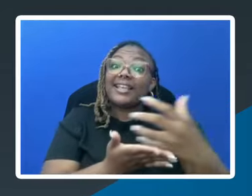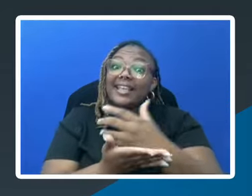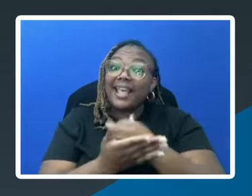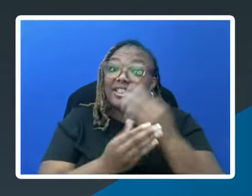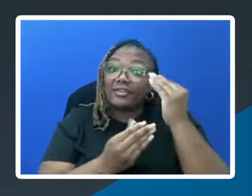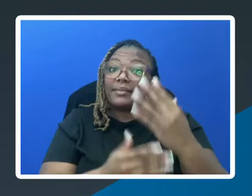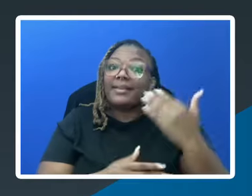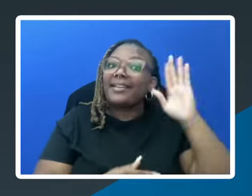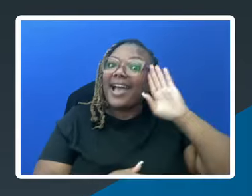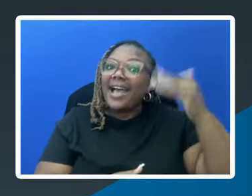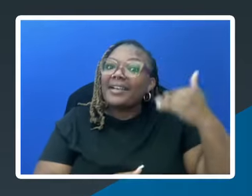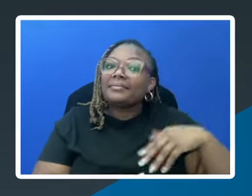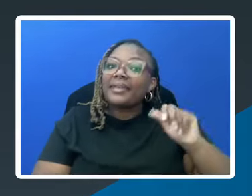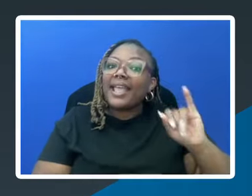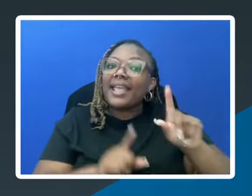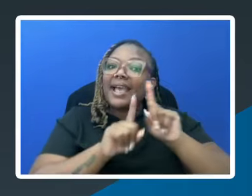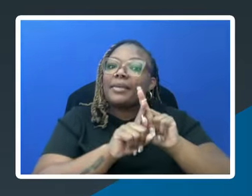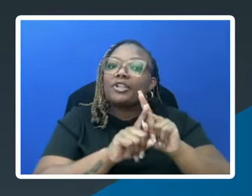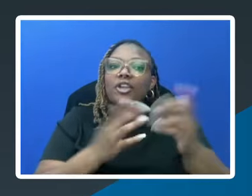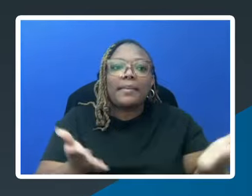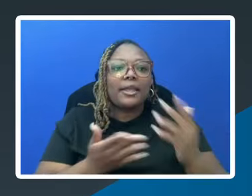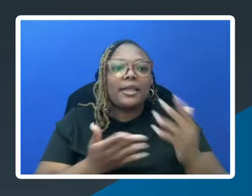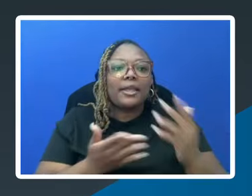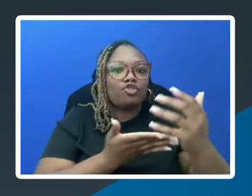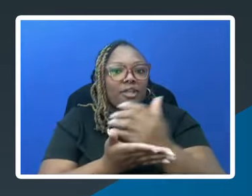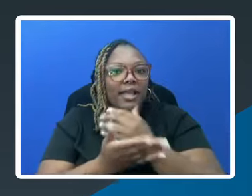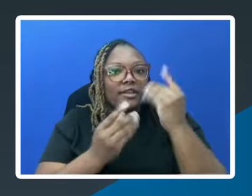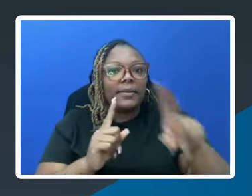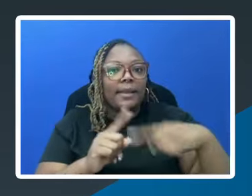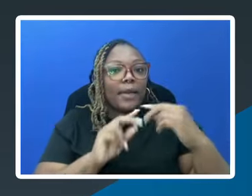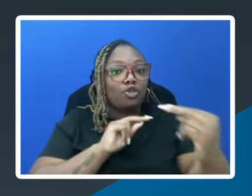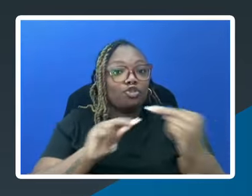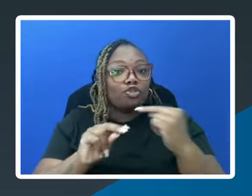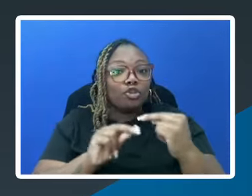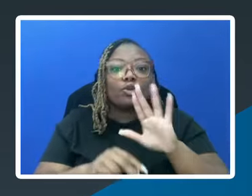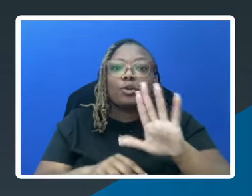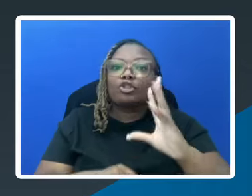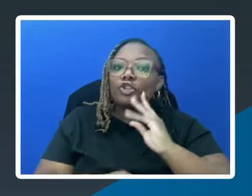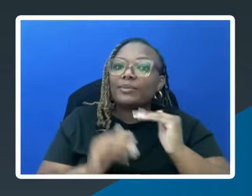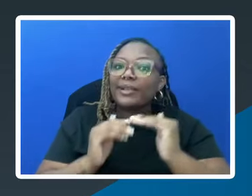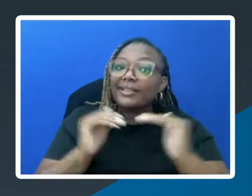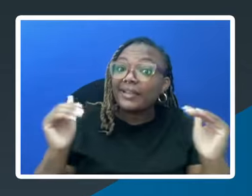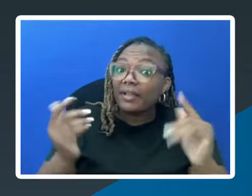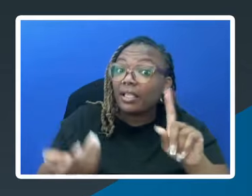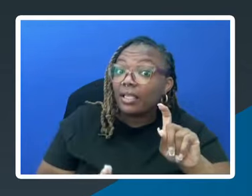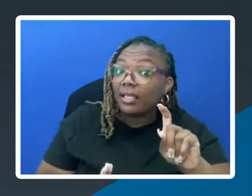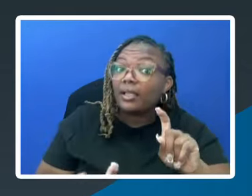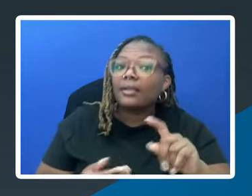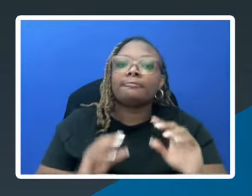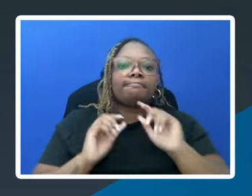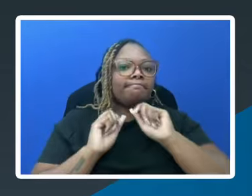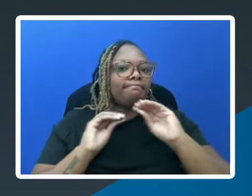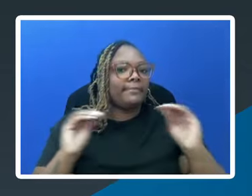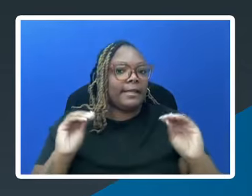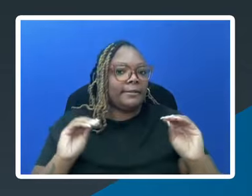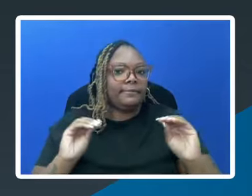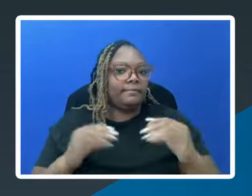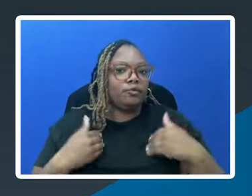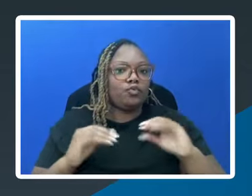help gather information about negotiation. What is your experience level? None. Okay.